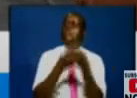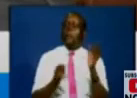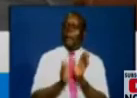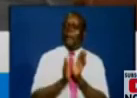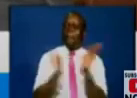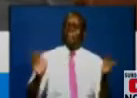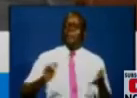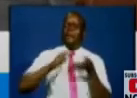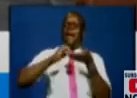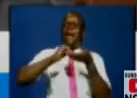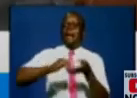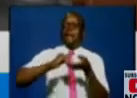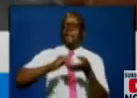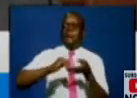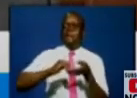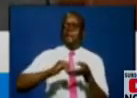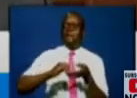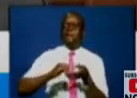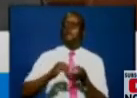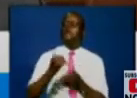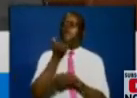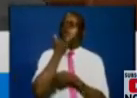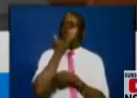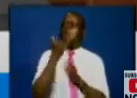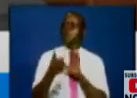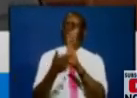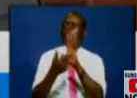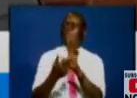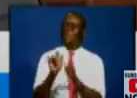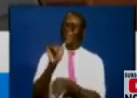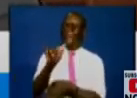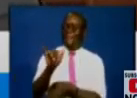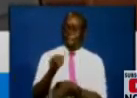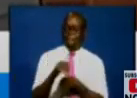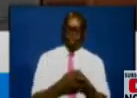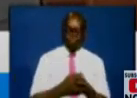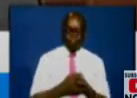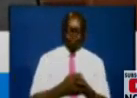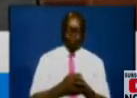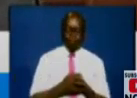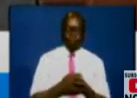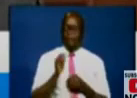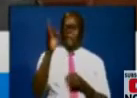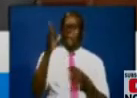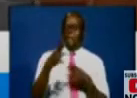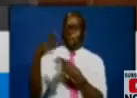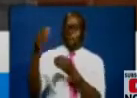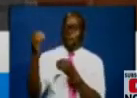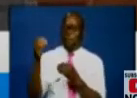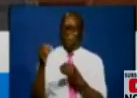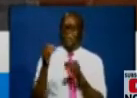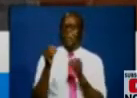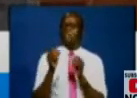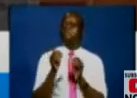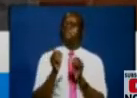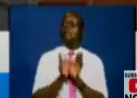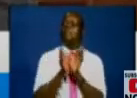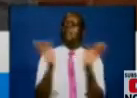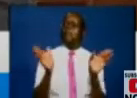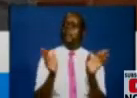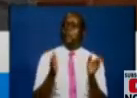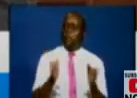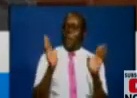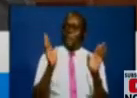engagements. A wrong impression should not be created here, Mr. Speaker, that if you go the plenary way, it's going to